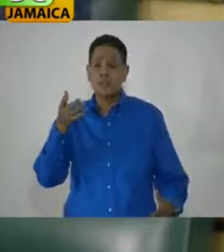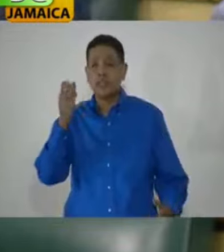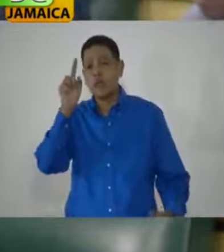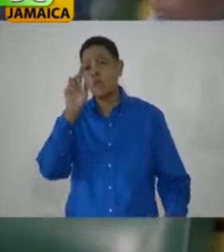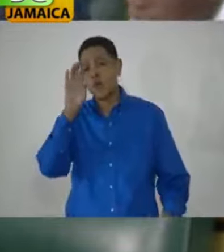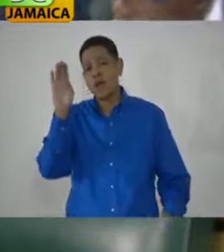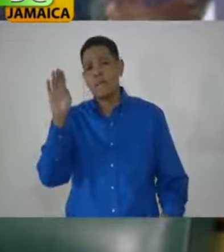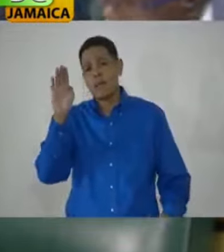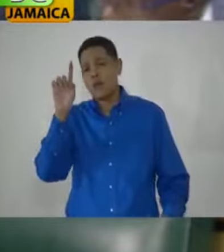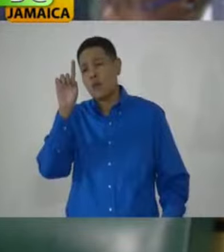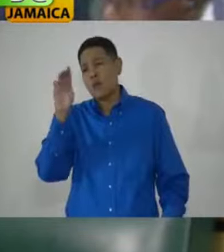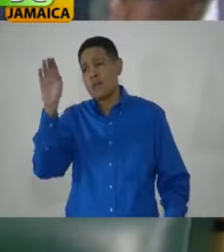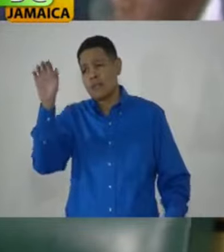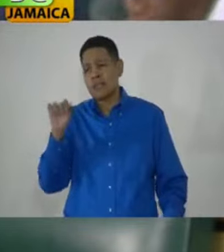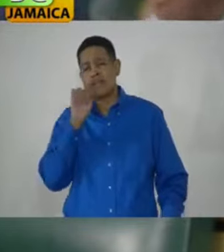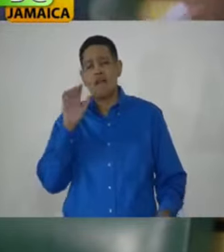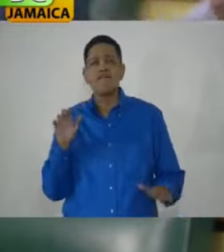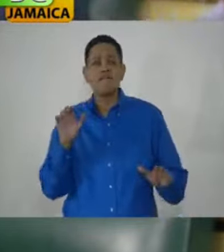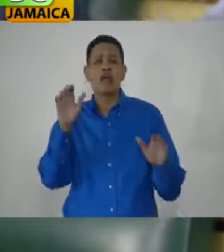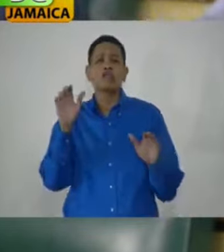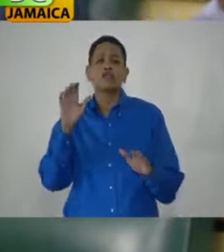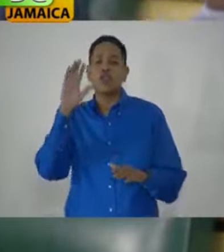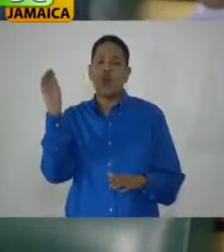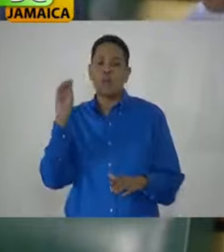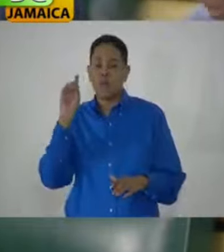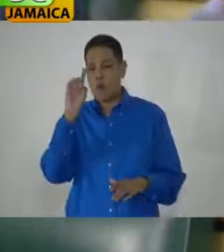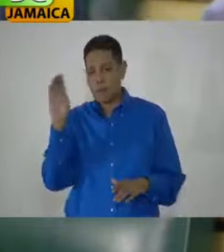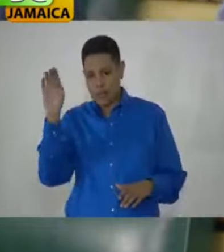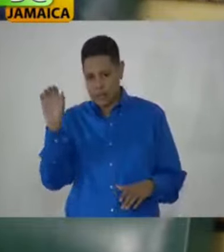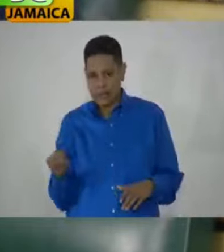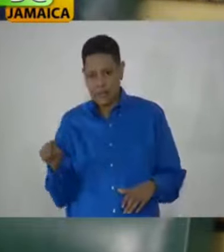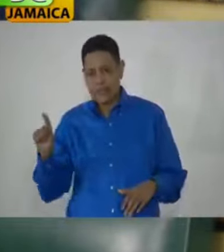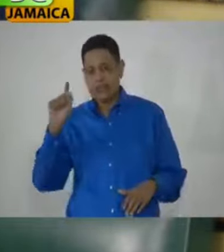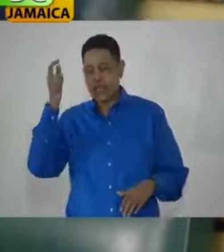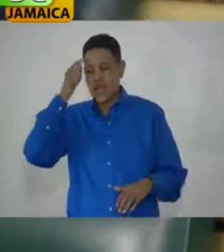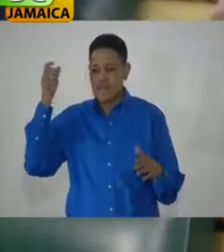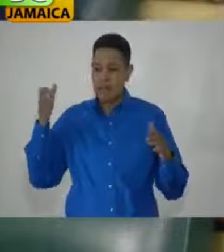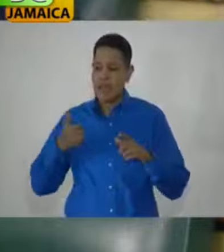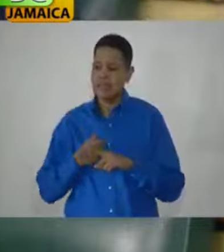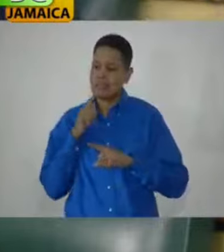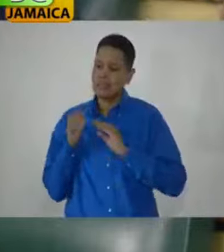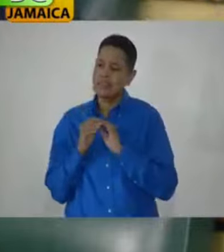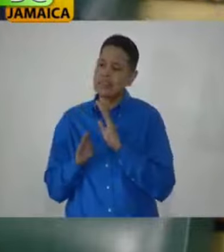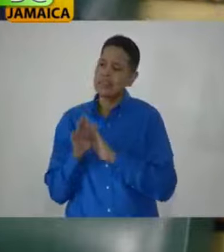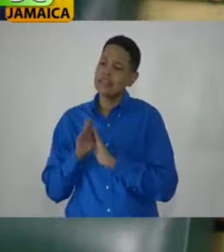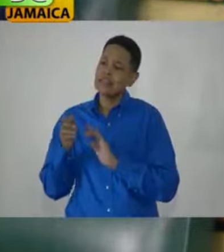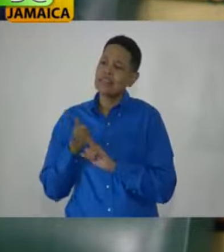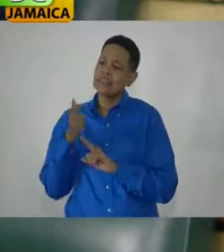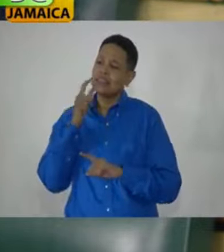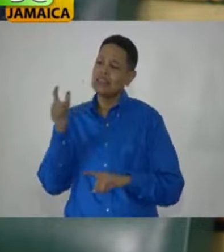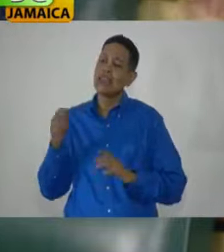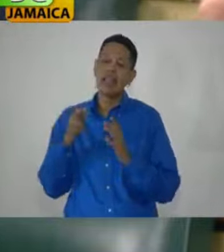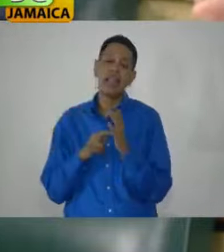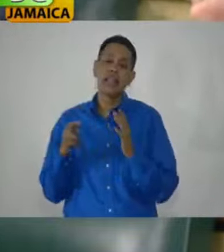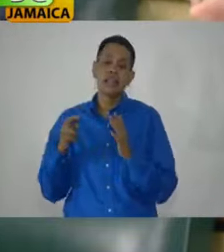billion from Factories Corporation. This is a government entity that develops, lease,